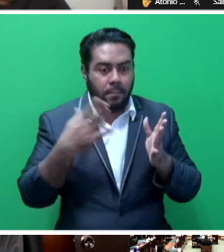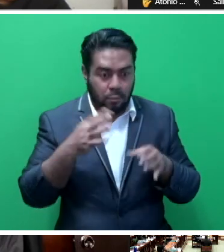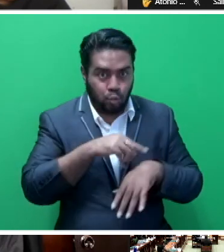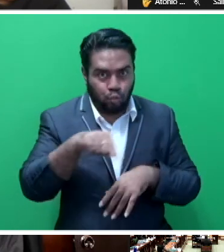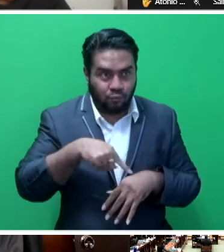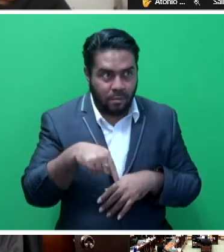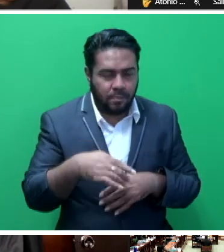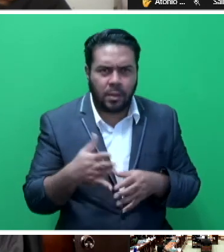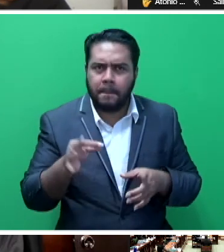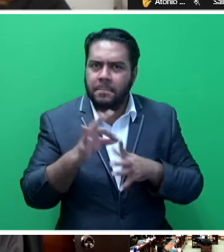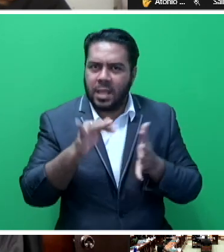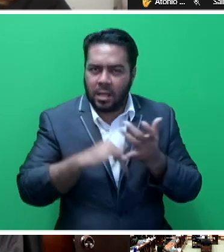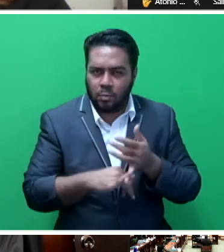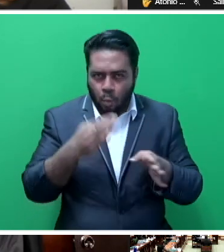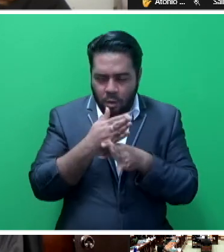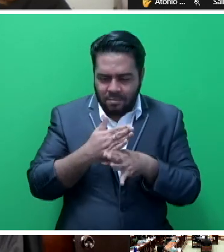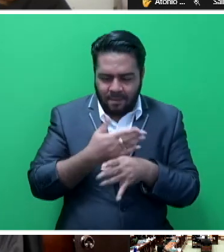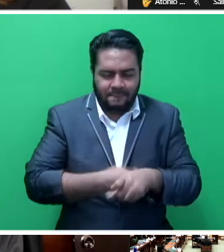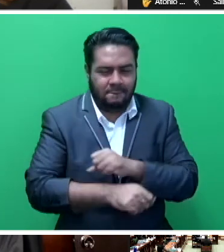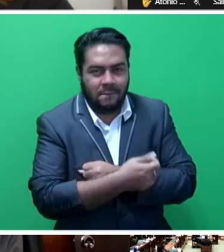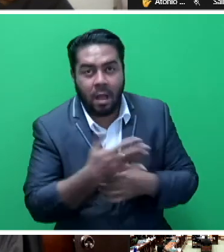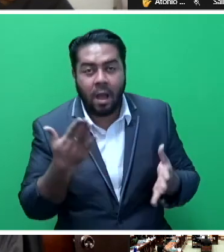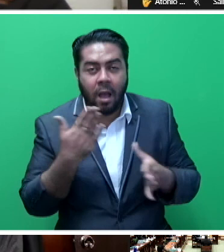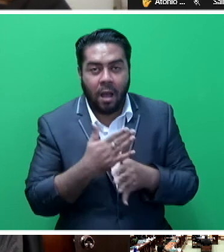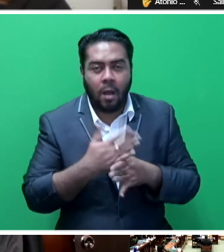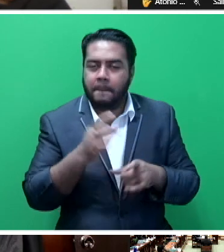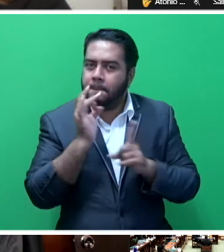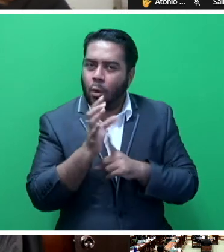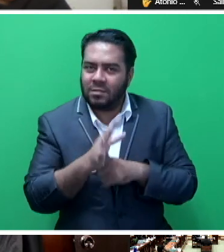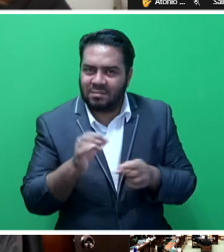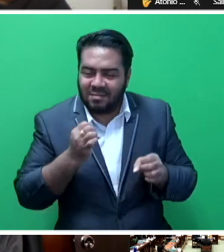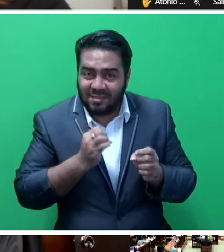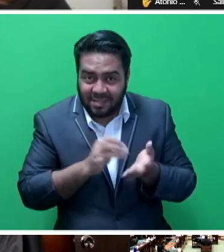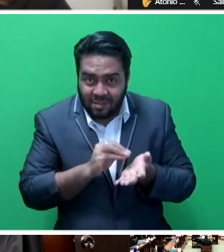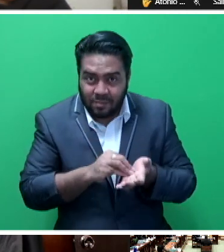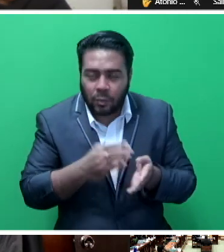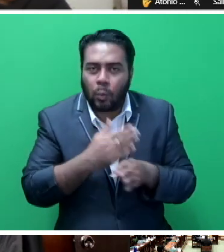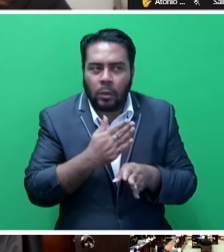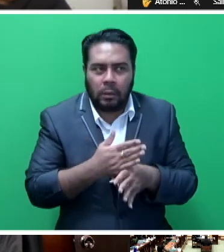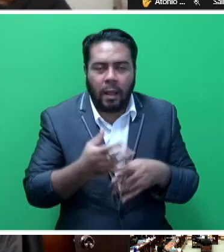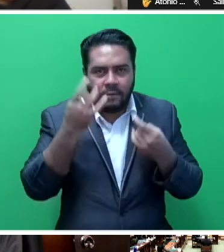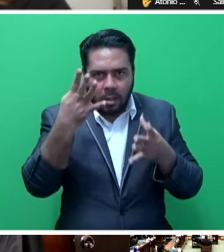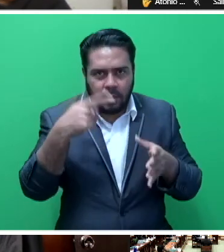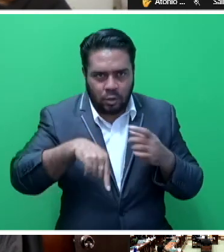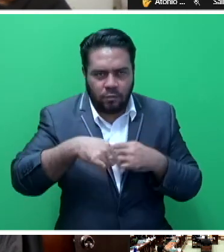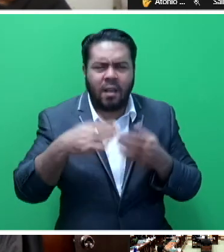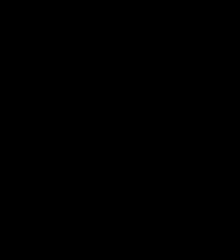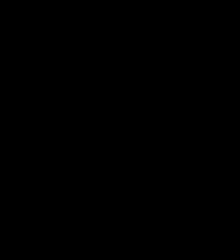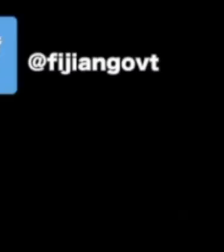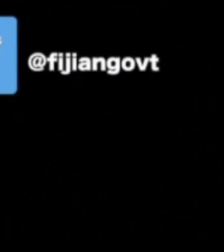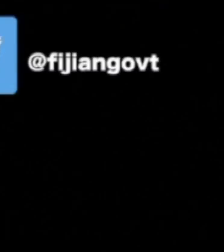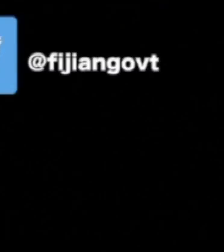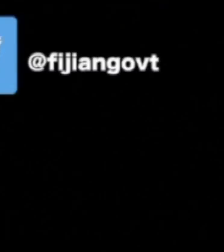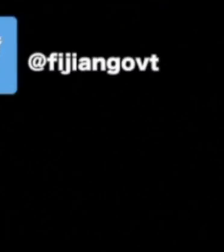working and ensuring that we are able to have essential services also available in the Greater Suva. I thank you, Honourable Speaker.